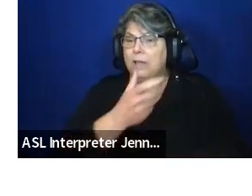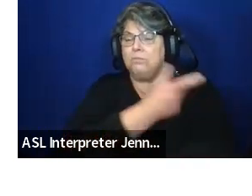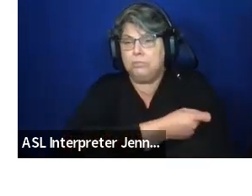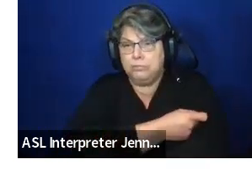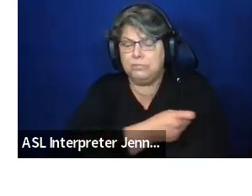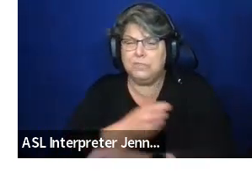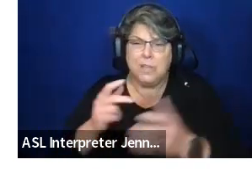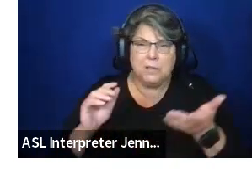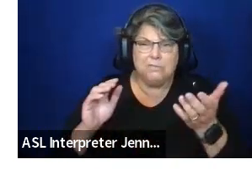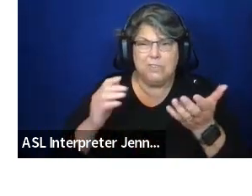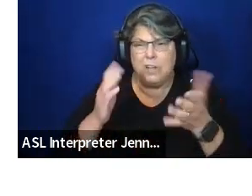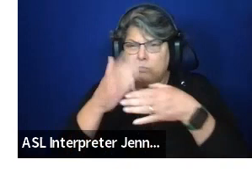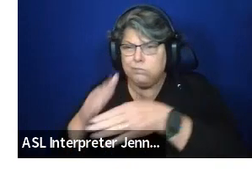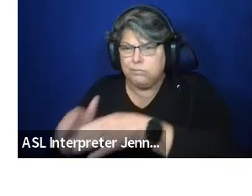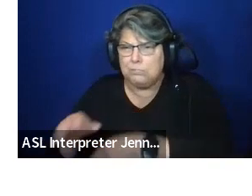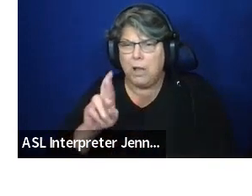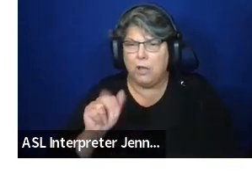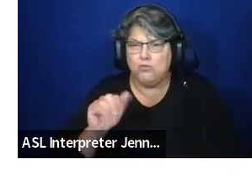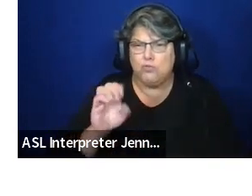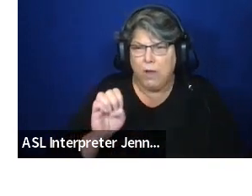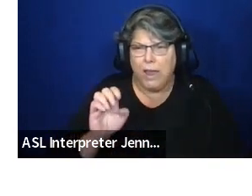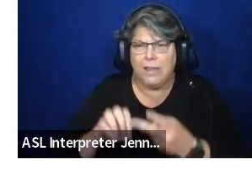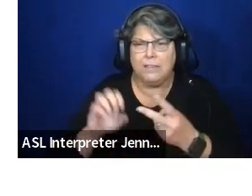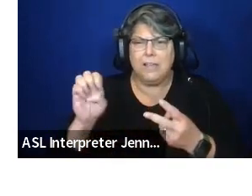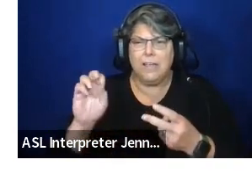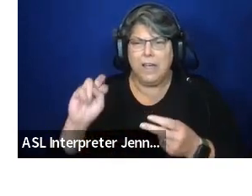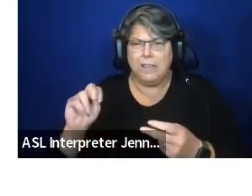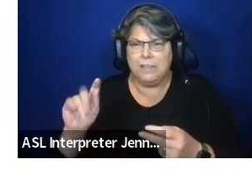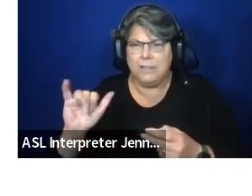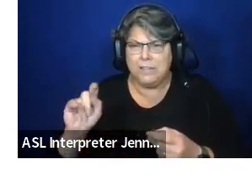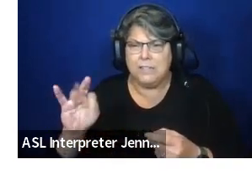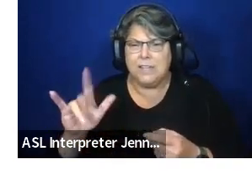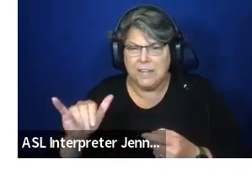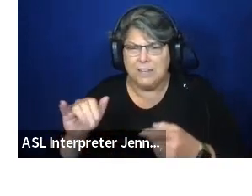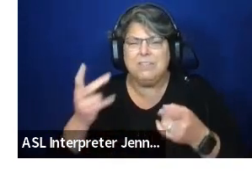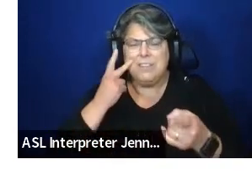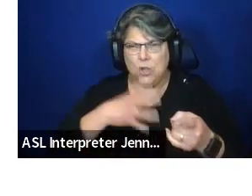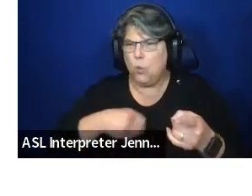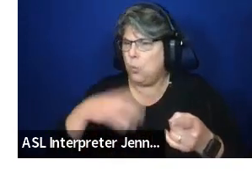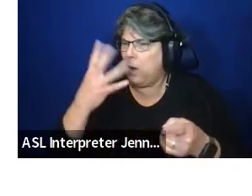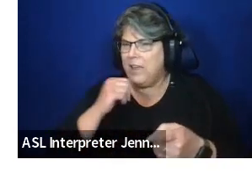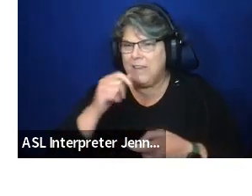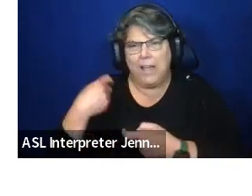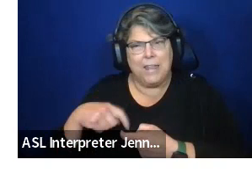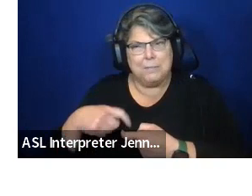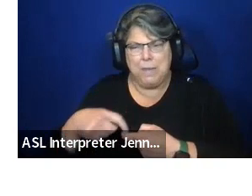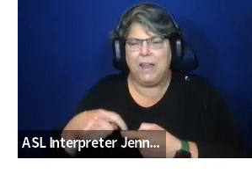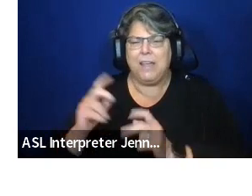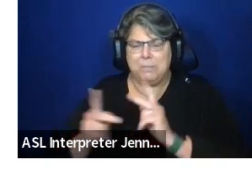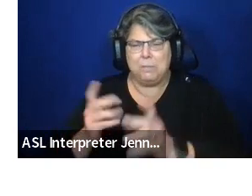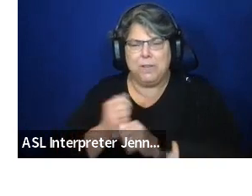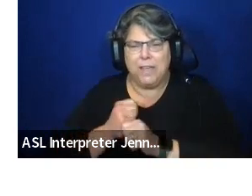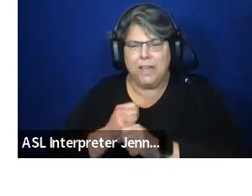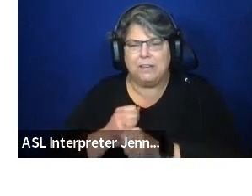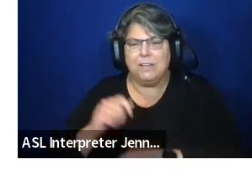ethnicity, we can also see some disproportionality with white non-Hispanic residents. 28%